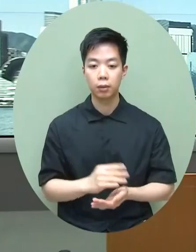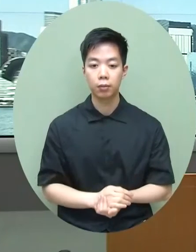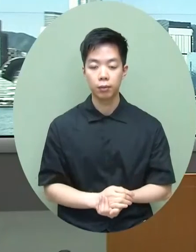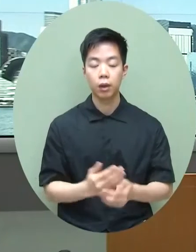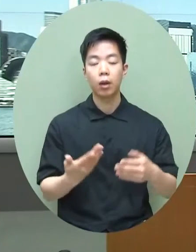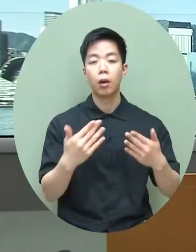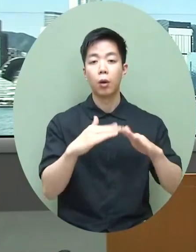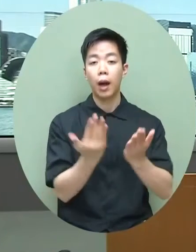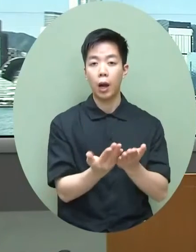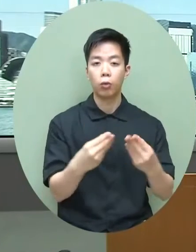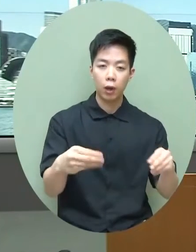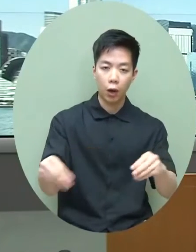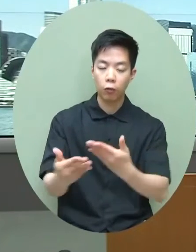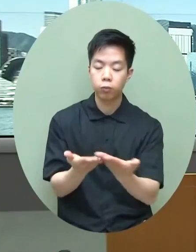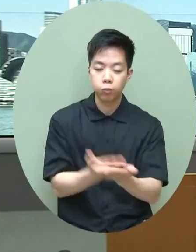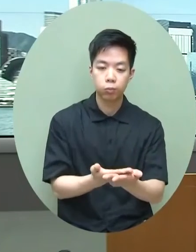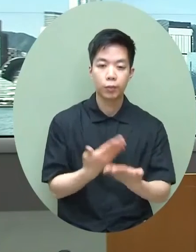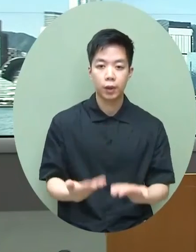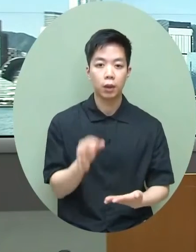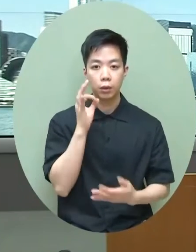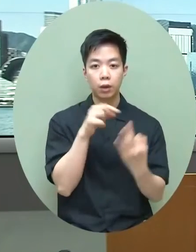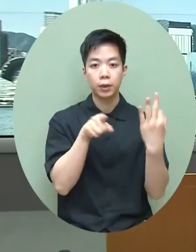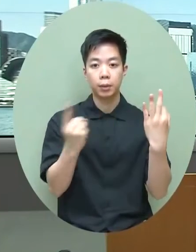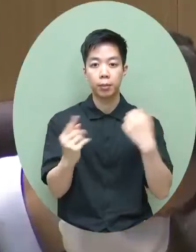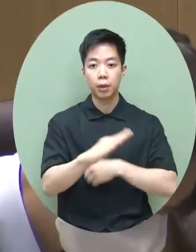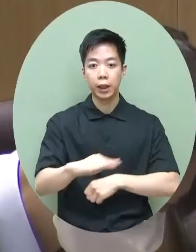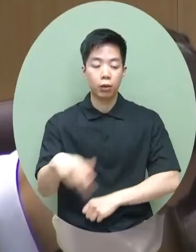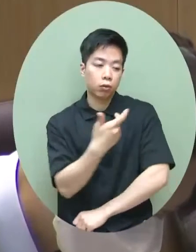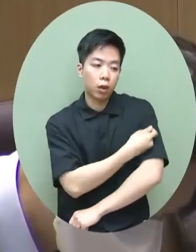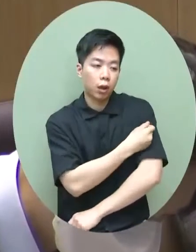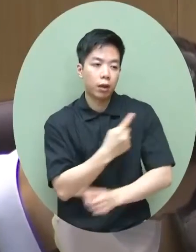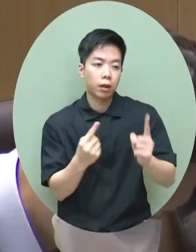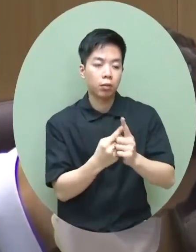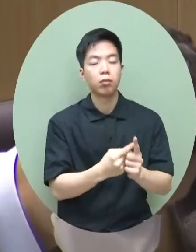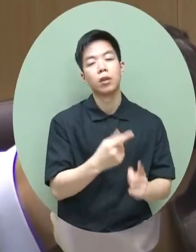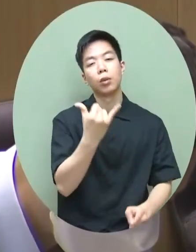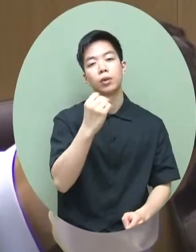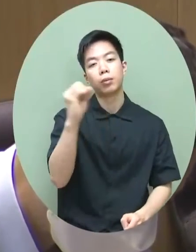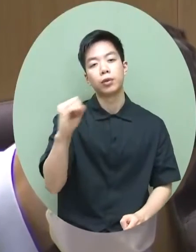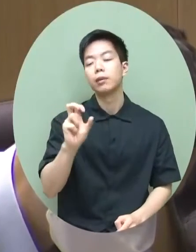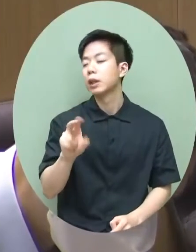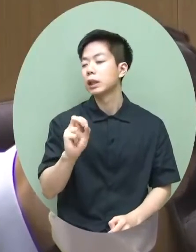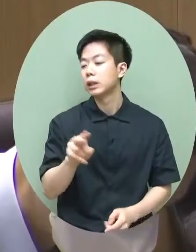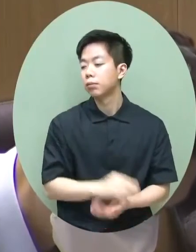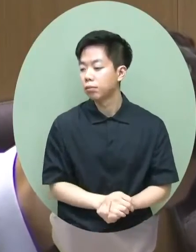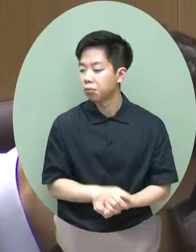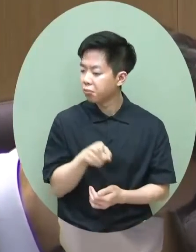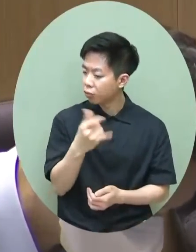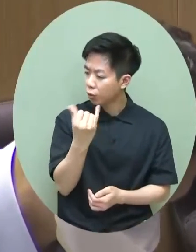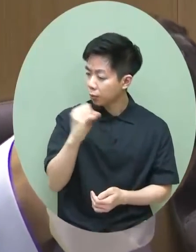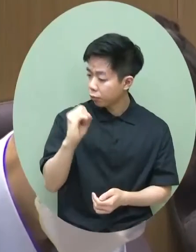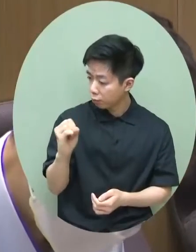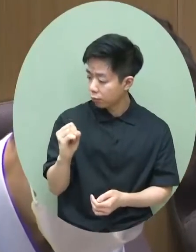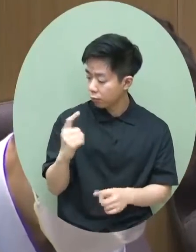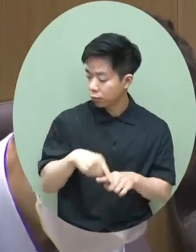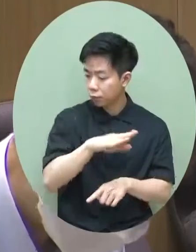Schools have gradually resumed classes. The vaccination rate for children between 3 and 11 is only 65%. Do you